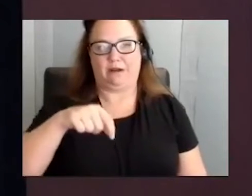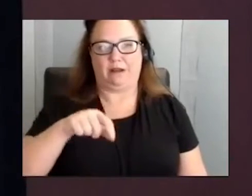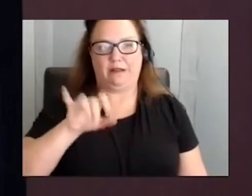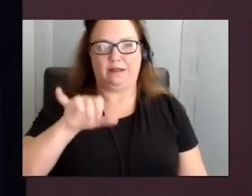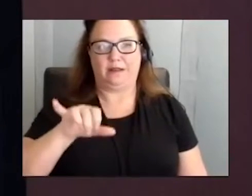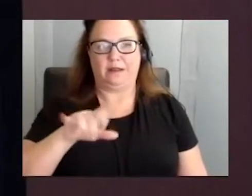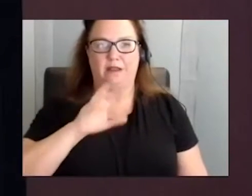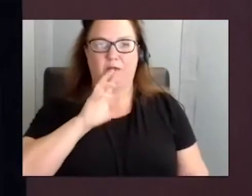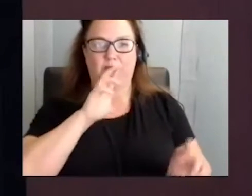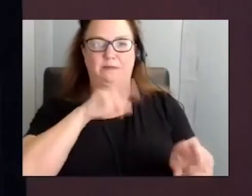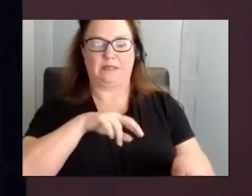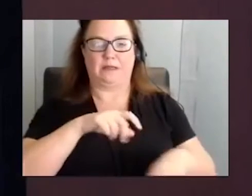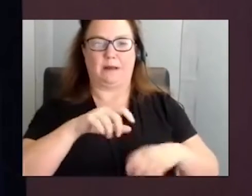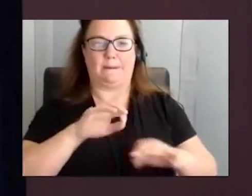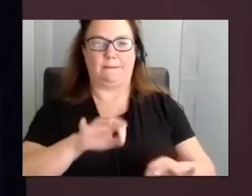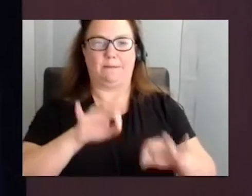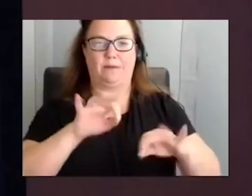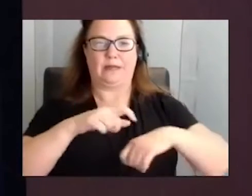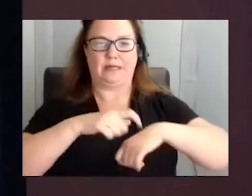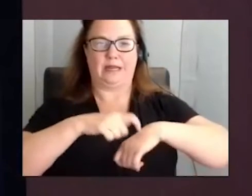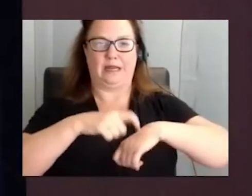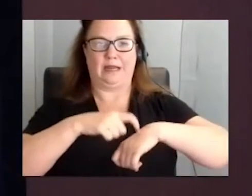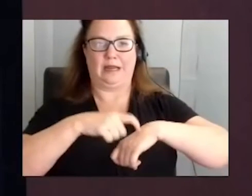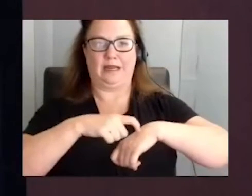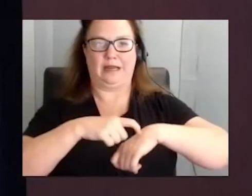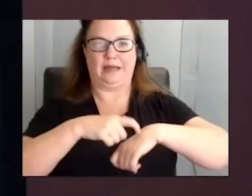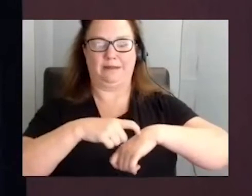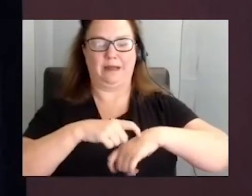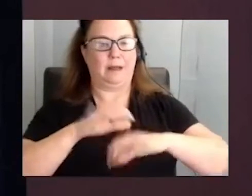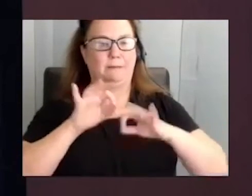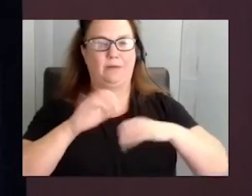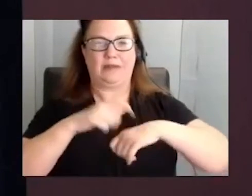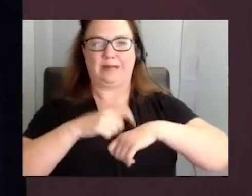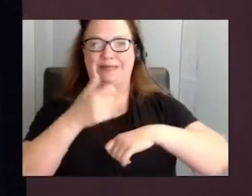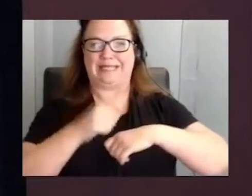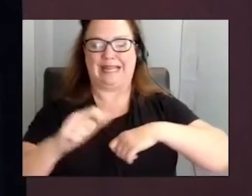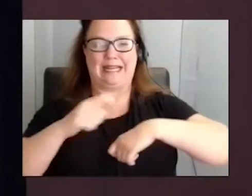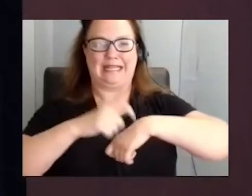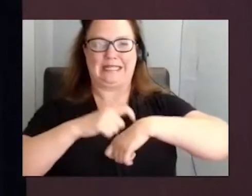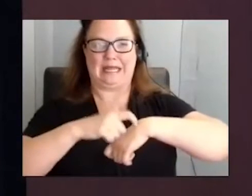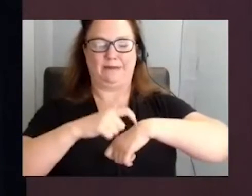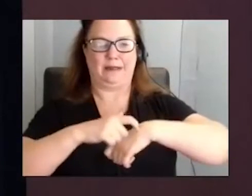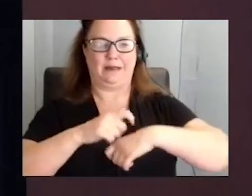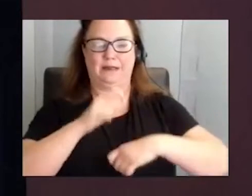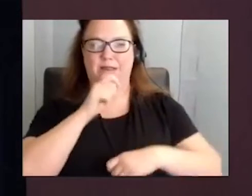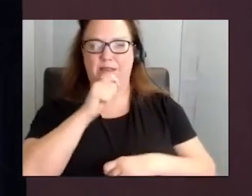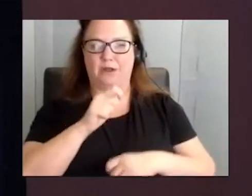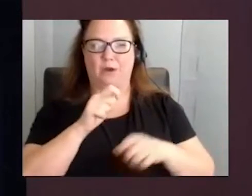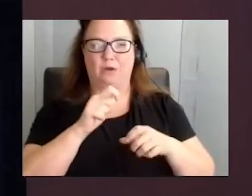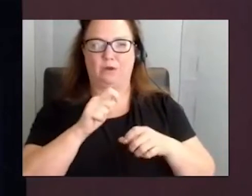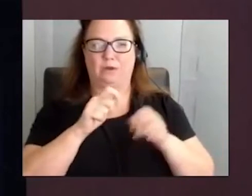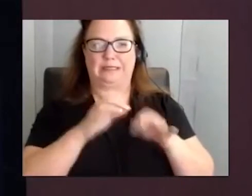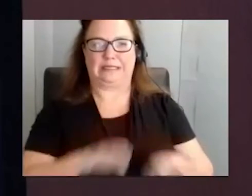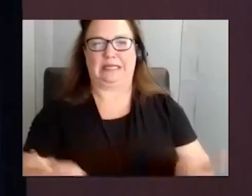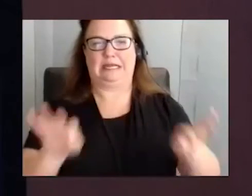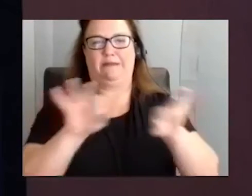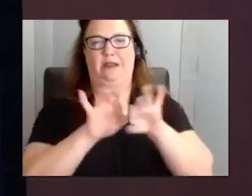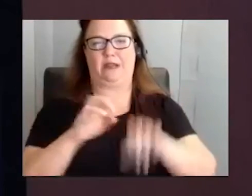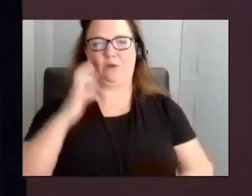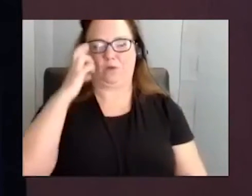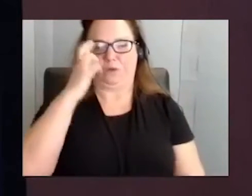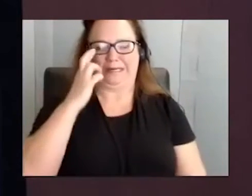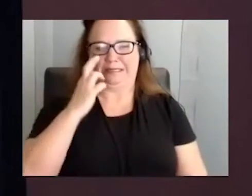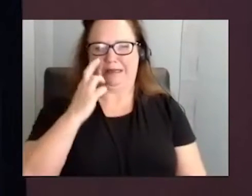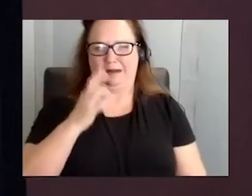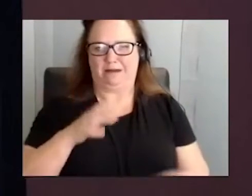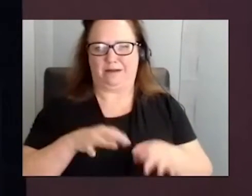was the perfect time to get a vaccine is any time you can get the vaccine. There wasn't really any significant reason to wait until the